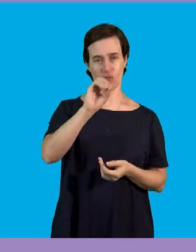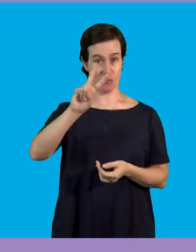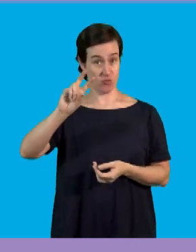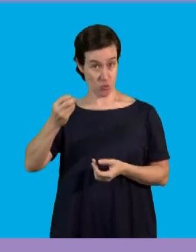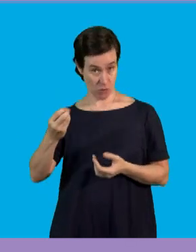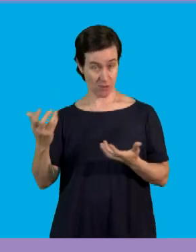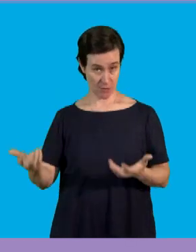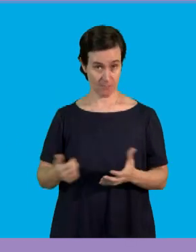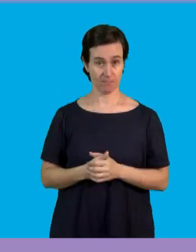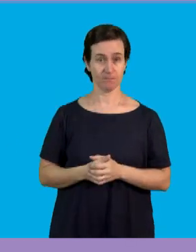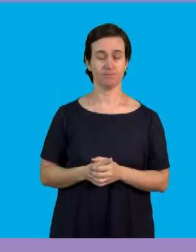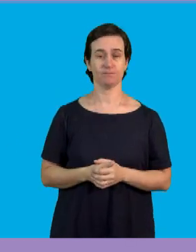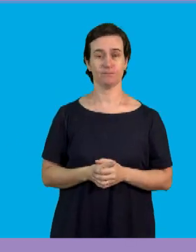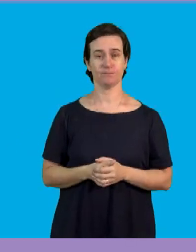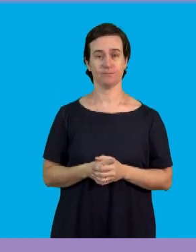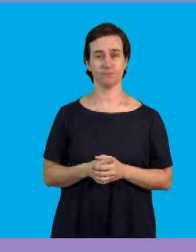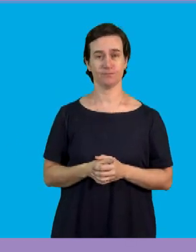is going to give us a